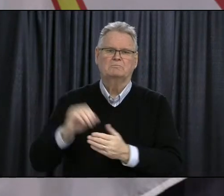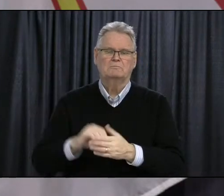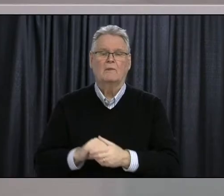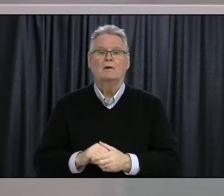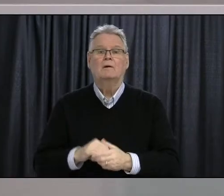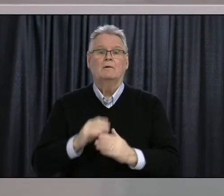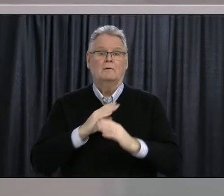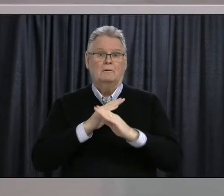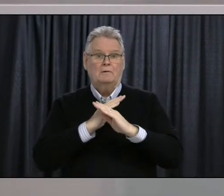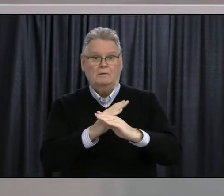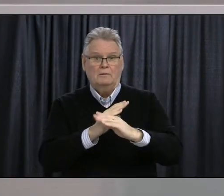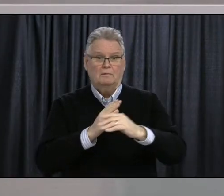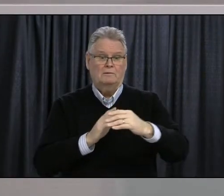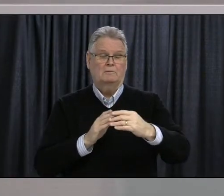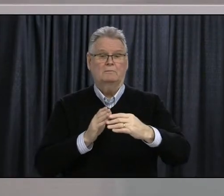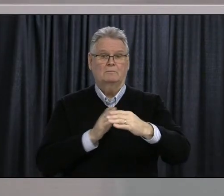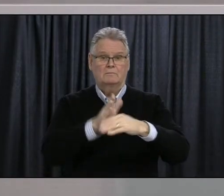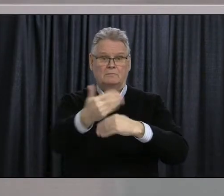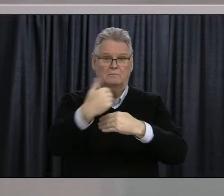Thank you.